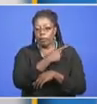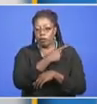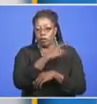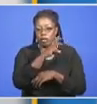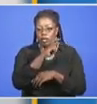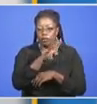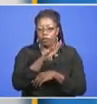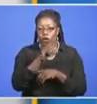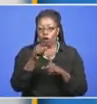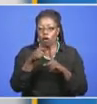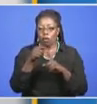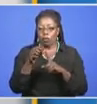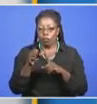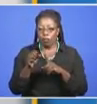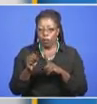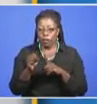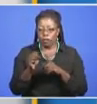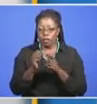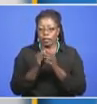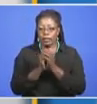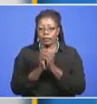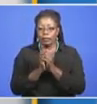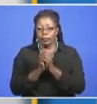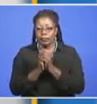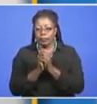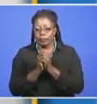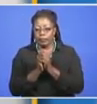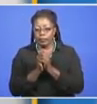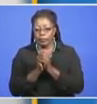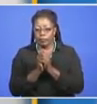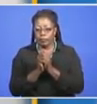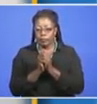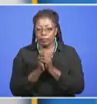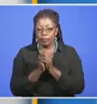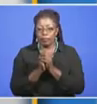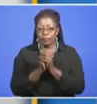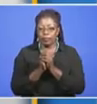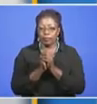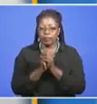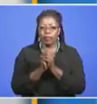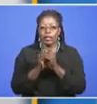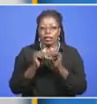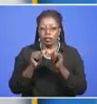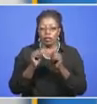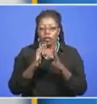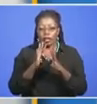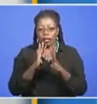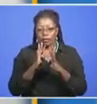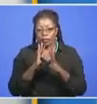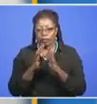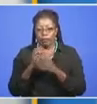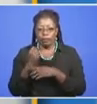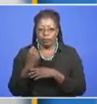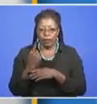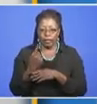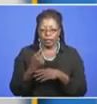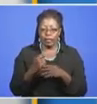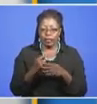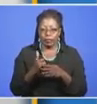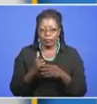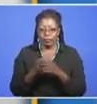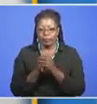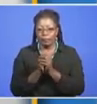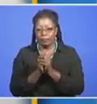chipped in with 13 for the Game Changers. Kristen Davis a double-double, 14 points and 13 rebounds. Keith Russell also in double figures with